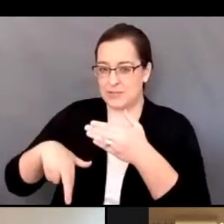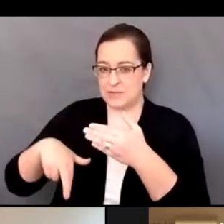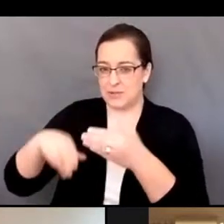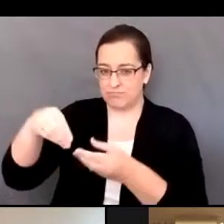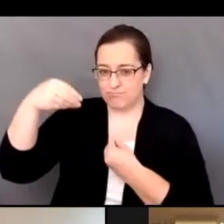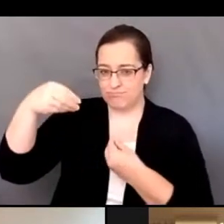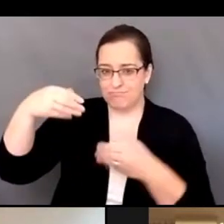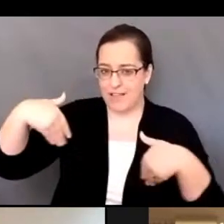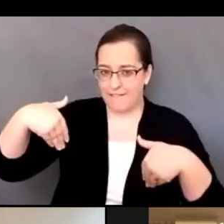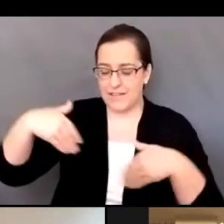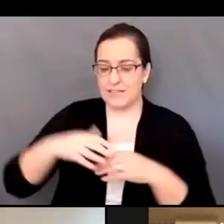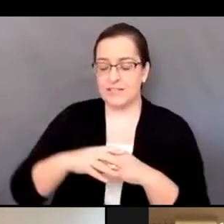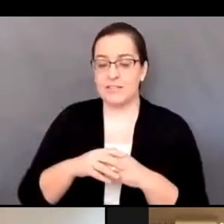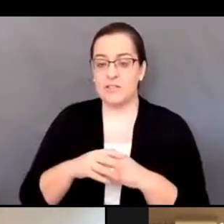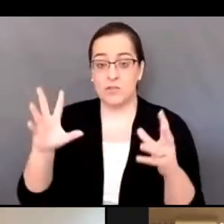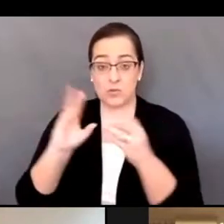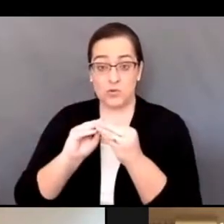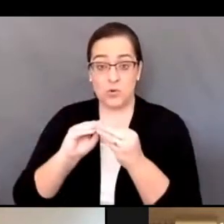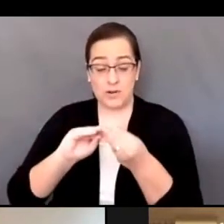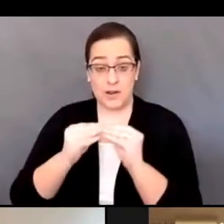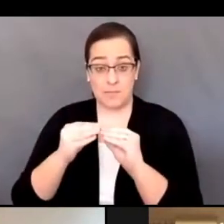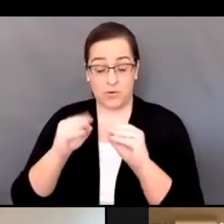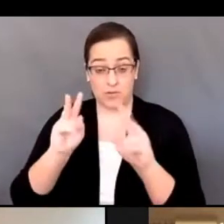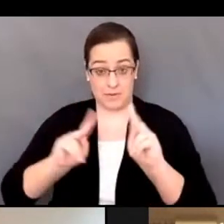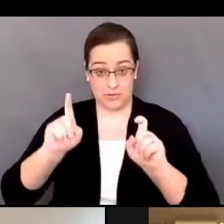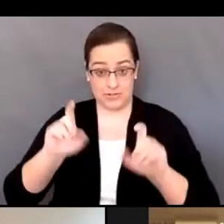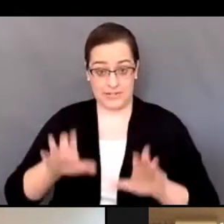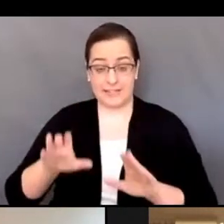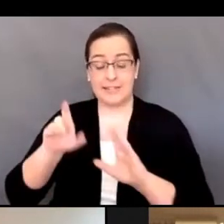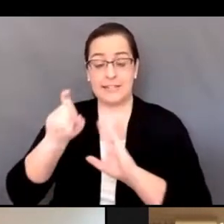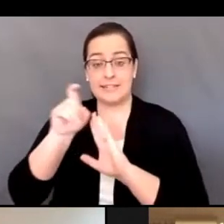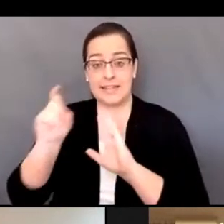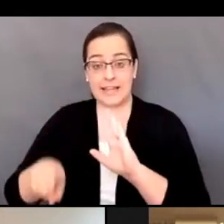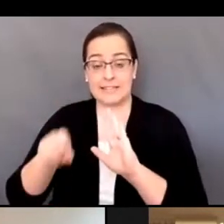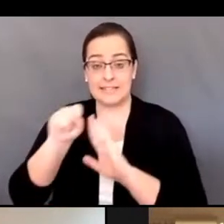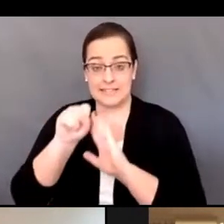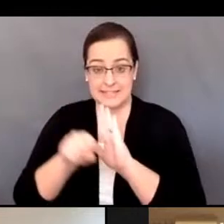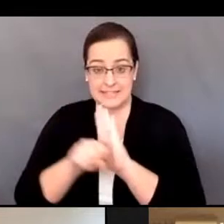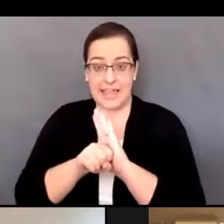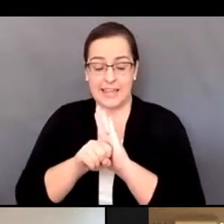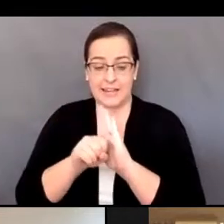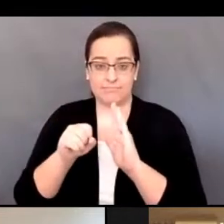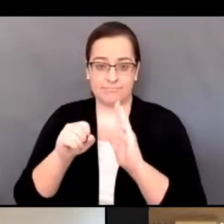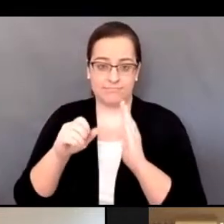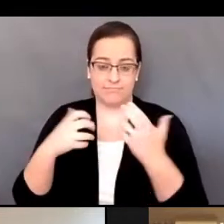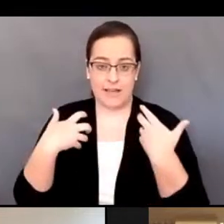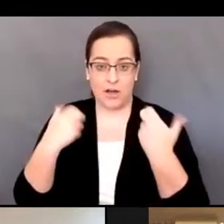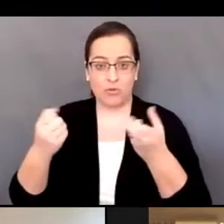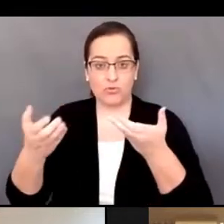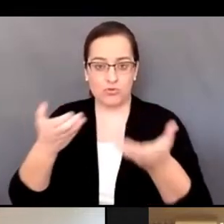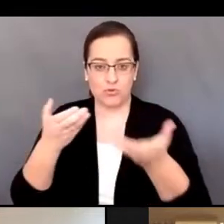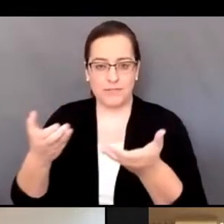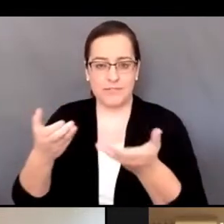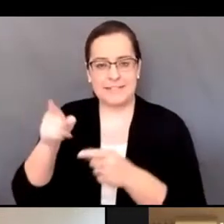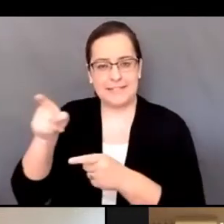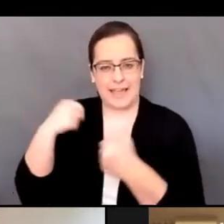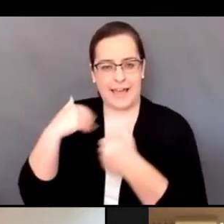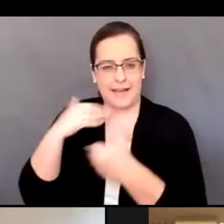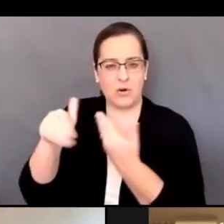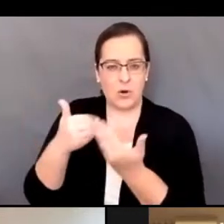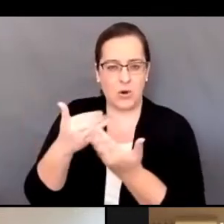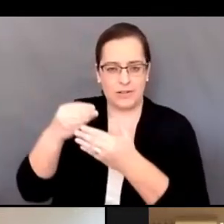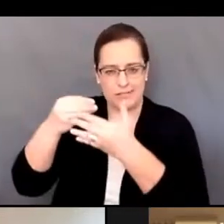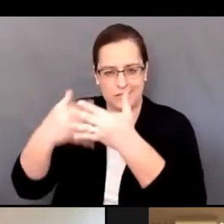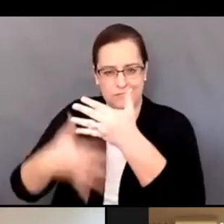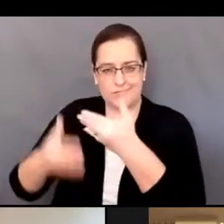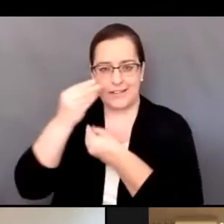people tested, the Texas Department of State Health Services would be the best source of that information, as we here at the Amarillo Public